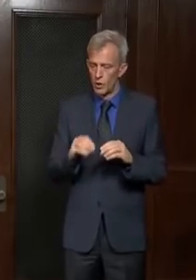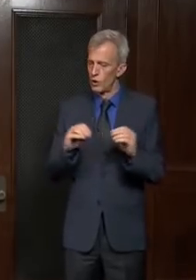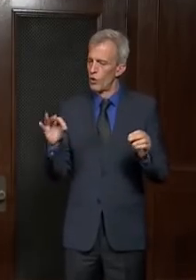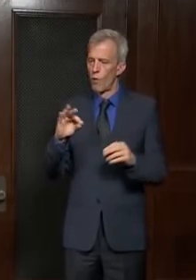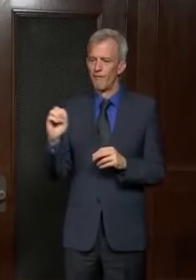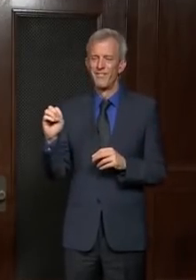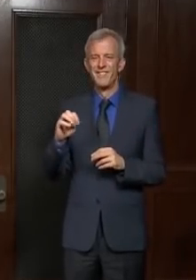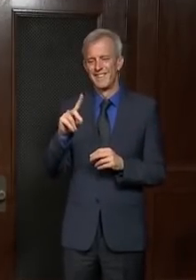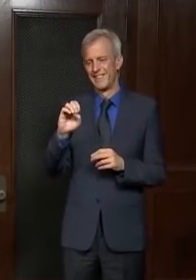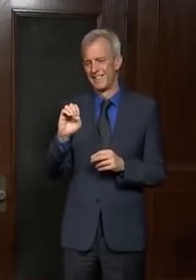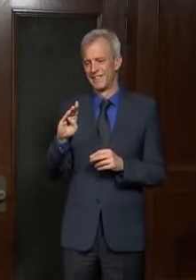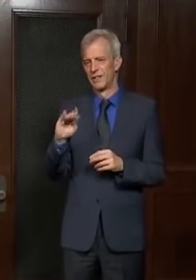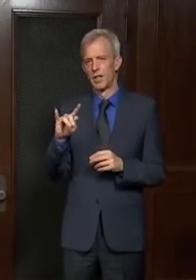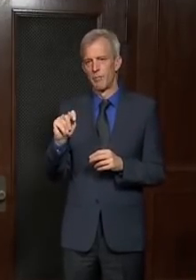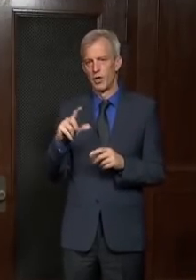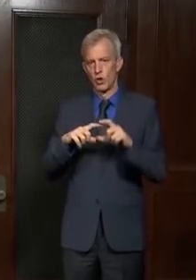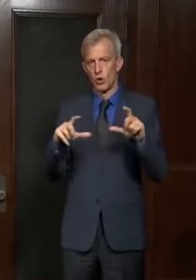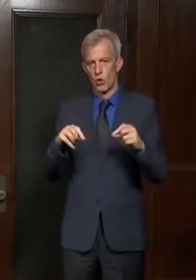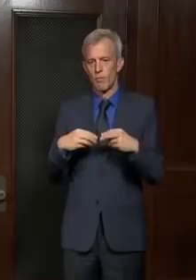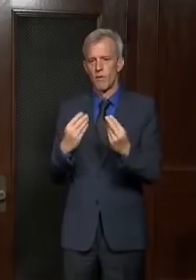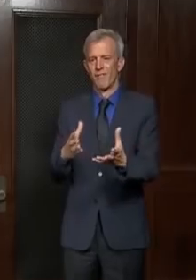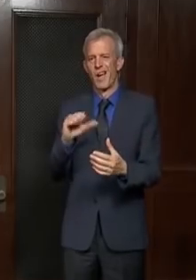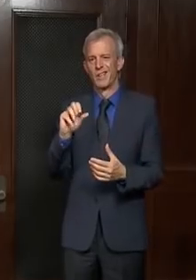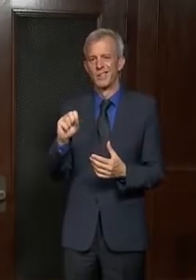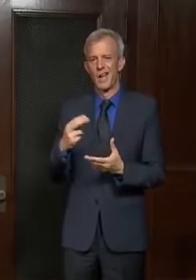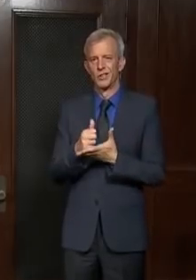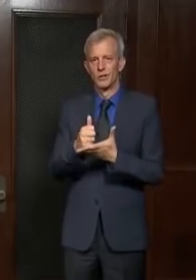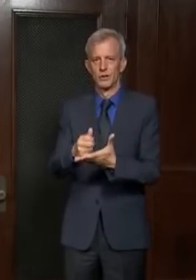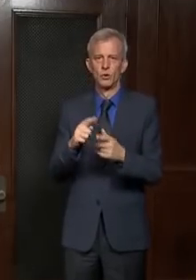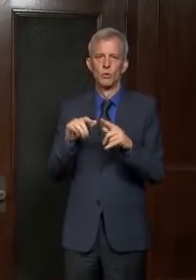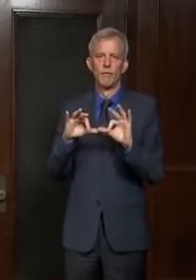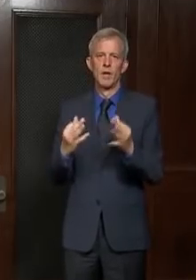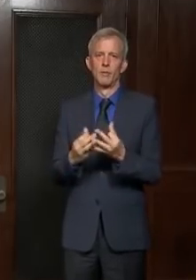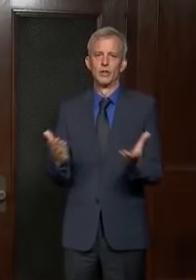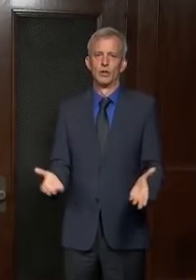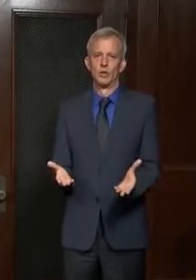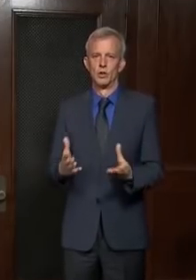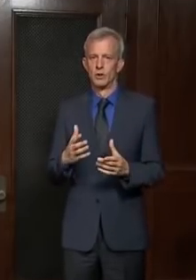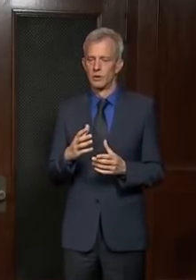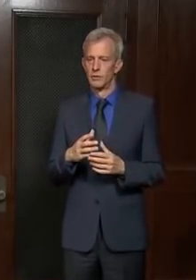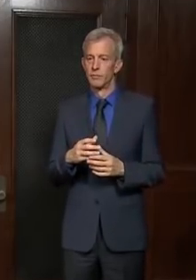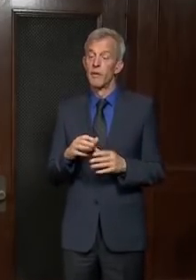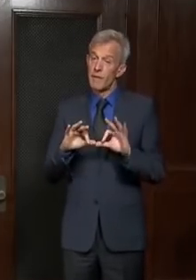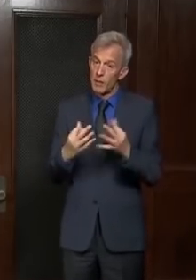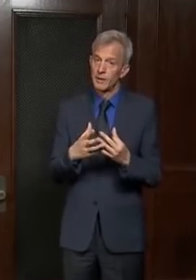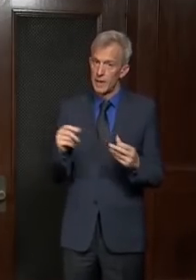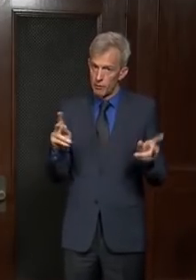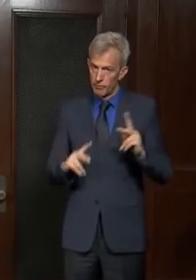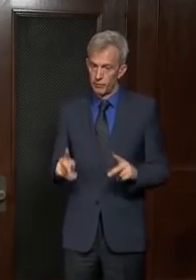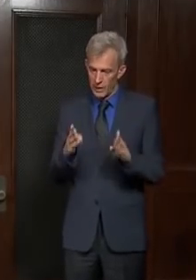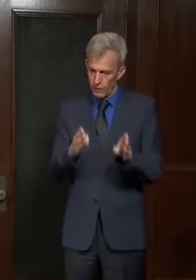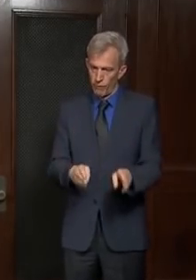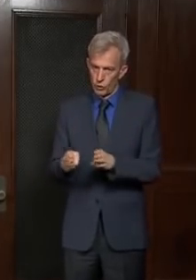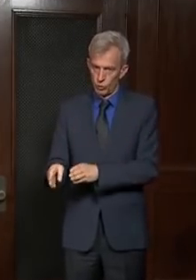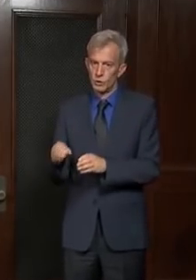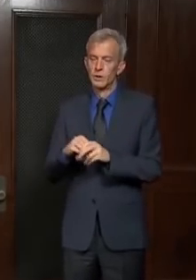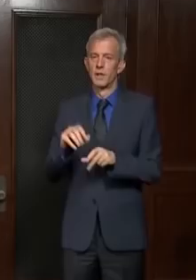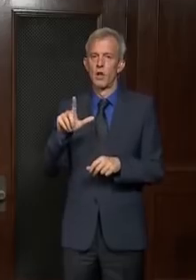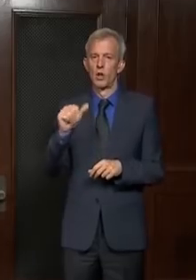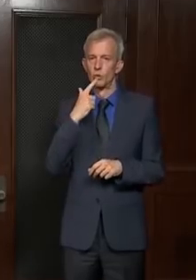debit cards that provide cash assistance to families here and individuals in Los Angeles who need the